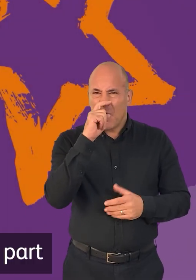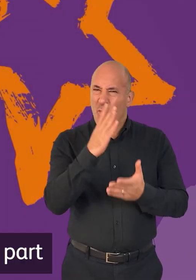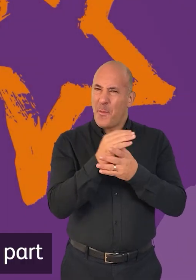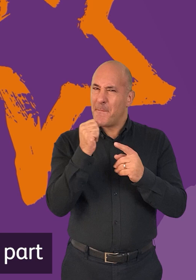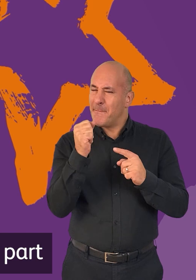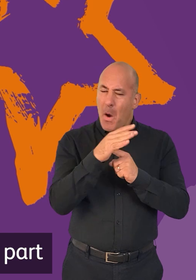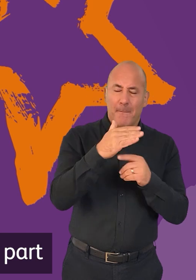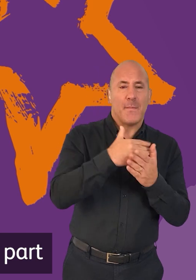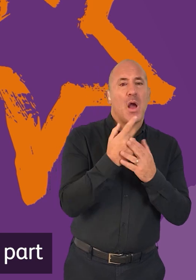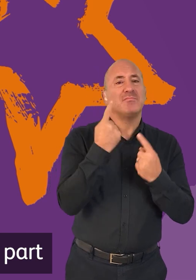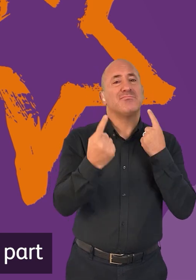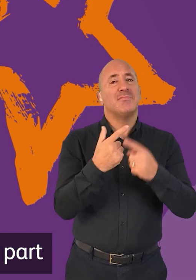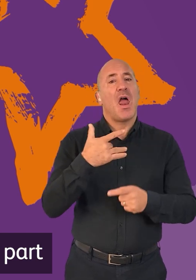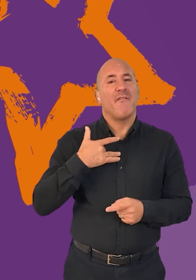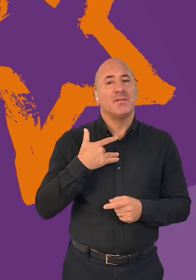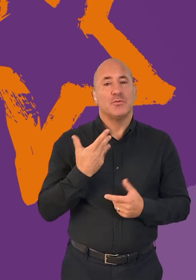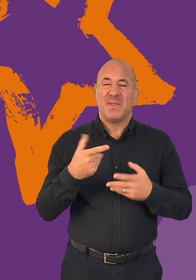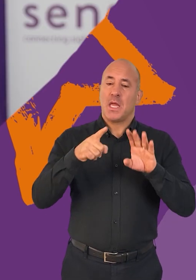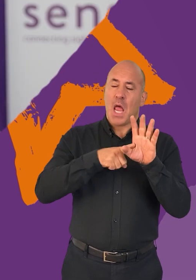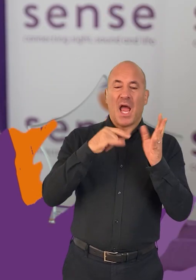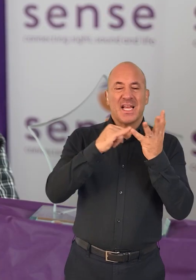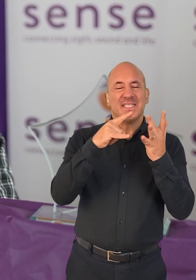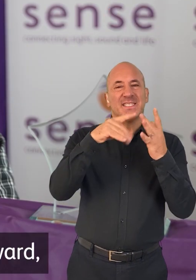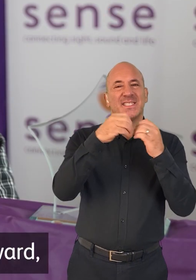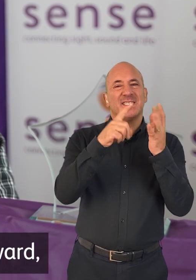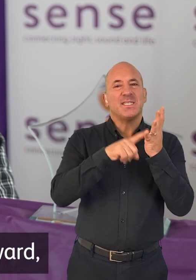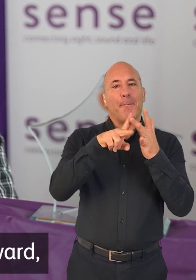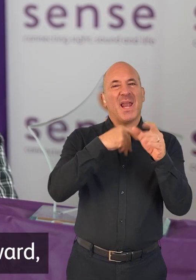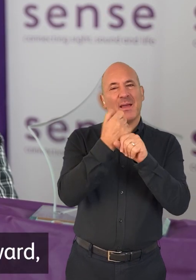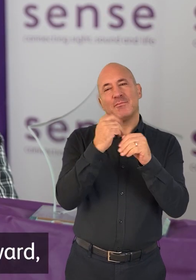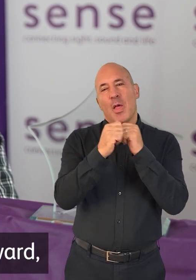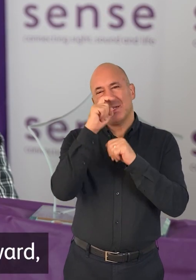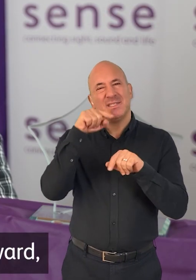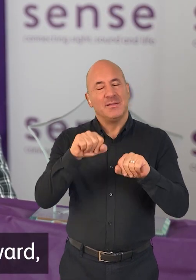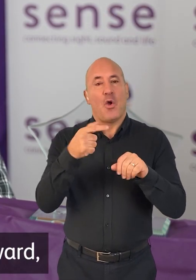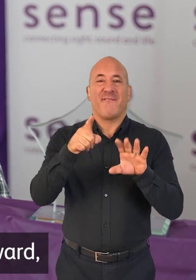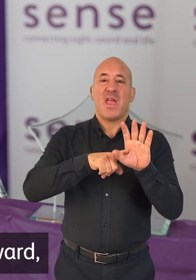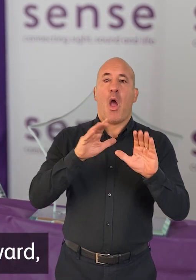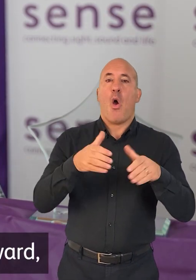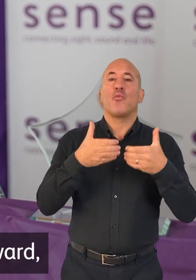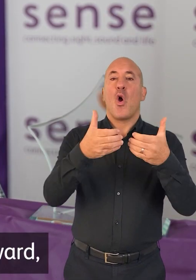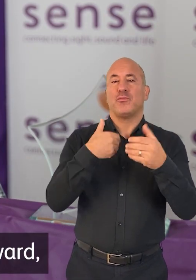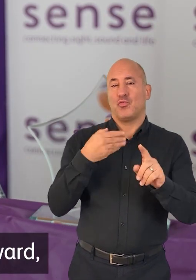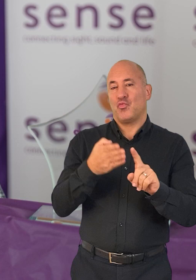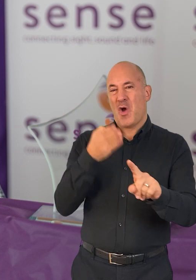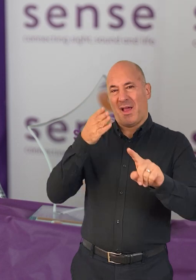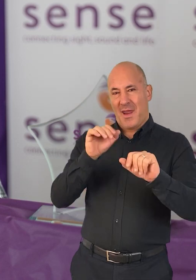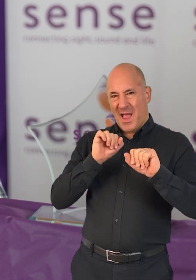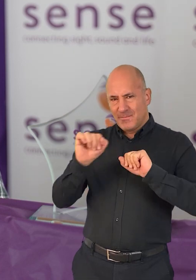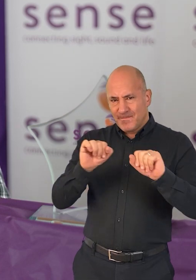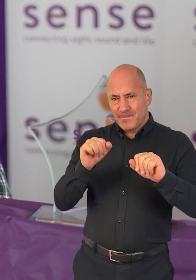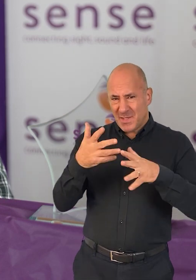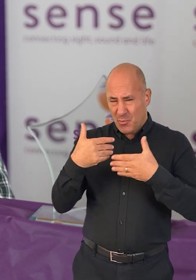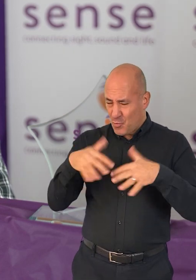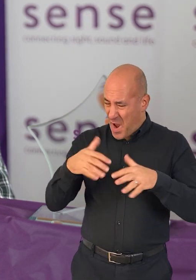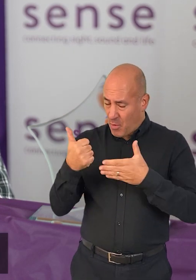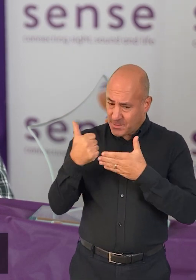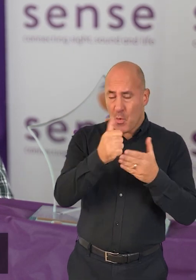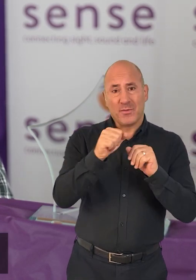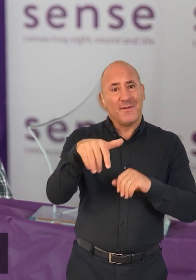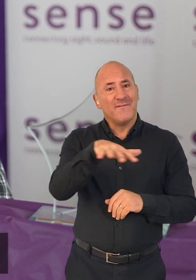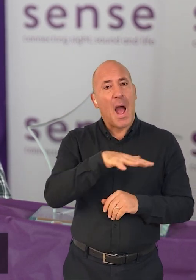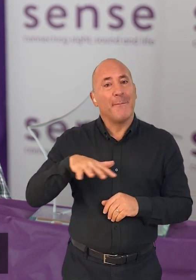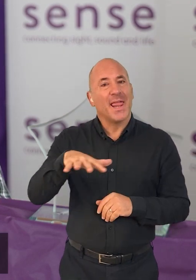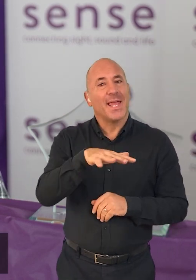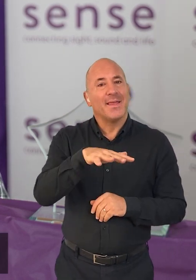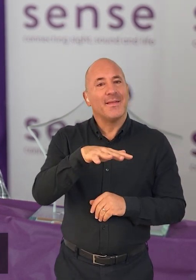Siblings play such an important part in each other's lives, and for the Young Sibling of the Year award, we recognise siblings who have